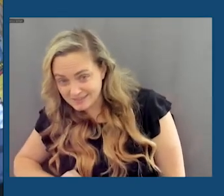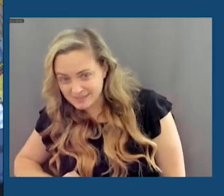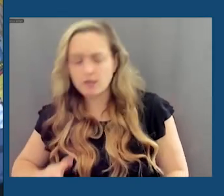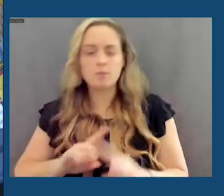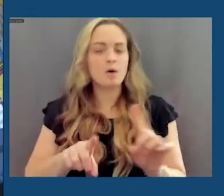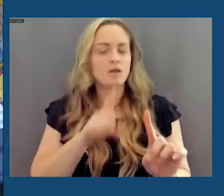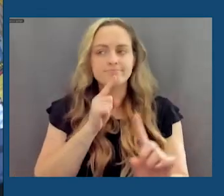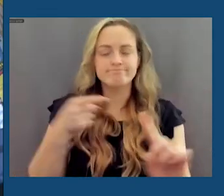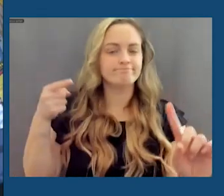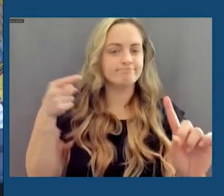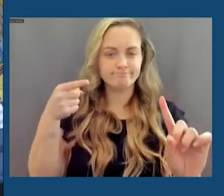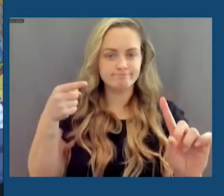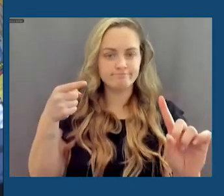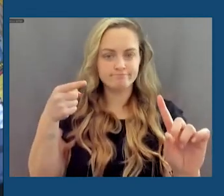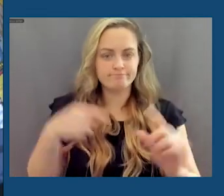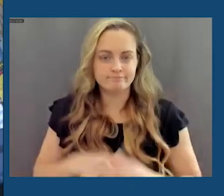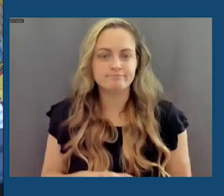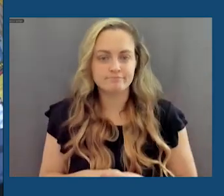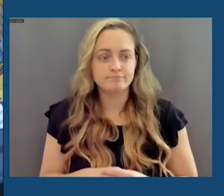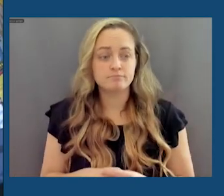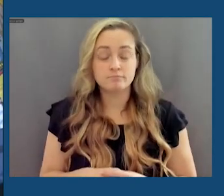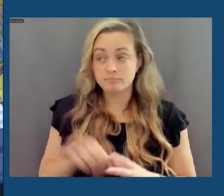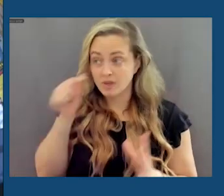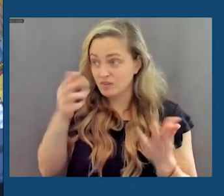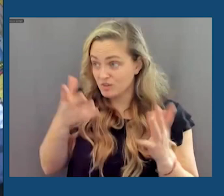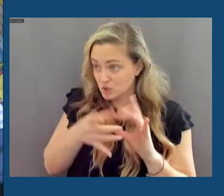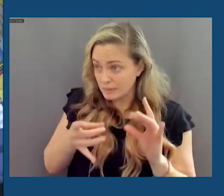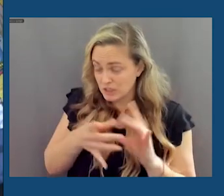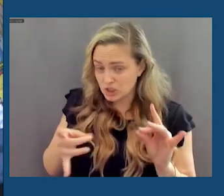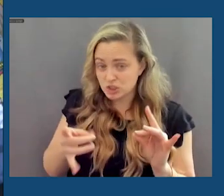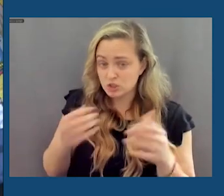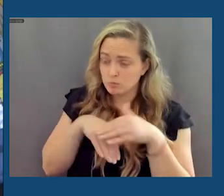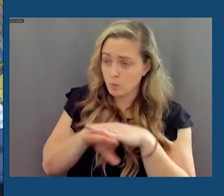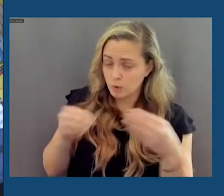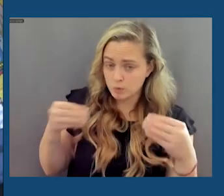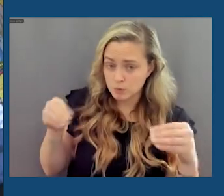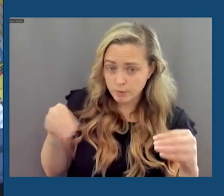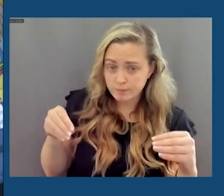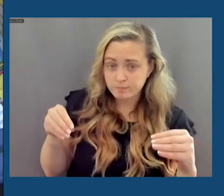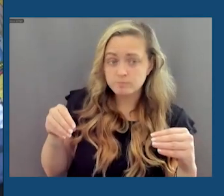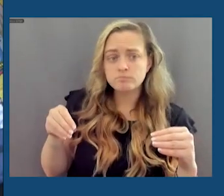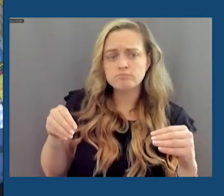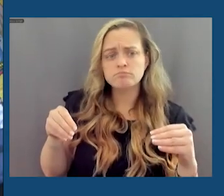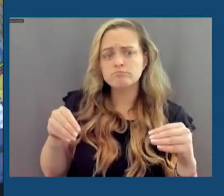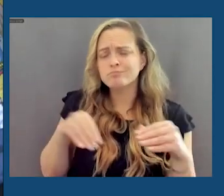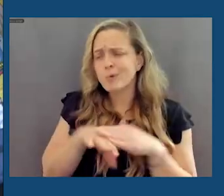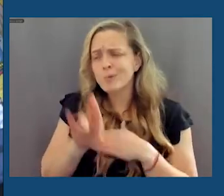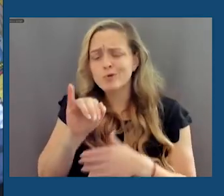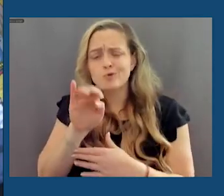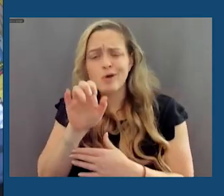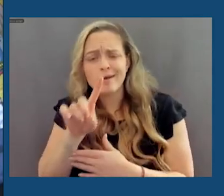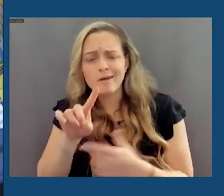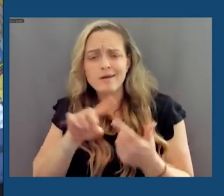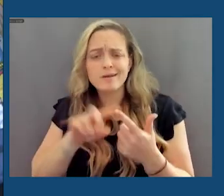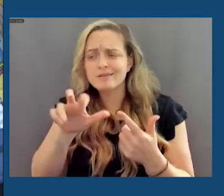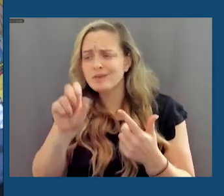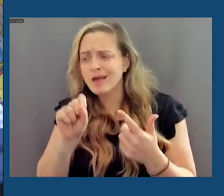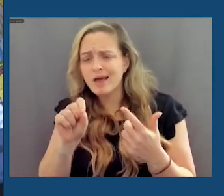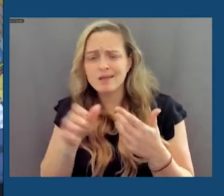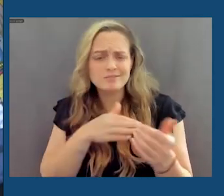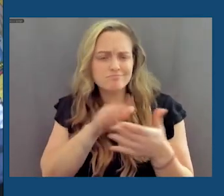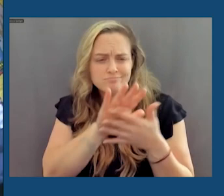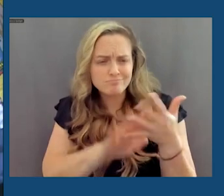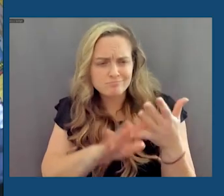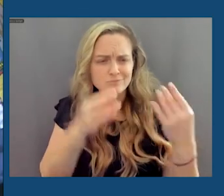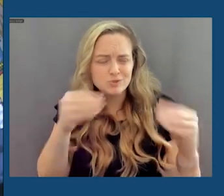deal. As the governor stated, someone goes into a store. You go into Rite Aid, you want CVS, I don't want to start naming stores because that's how I